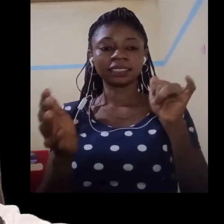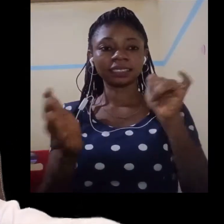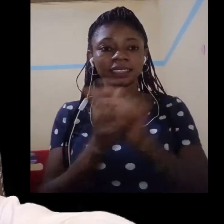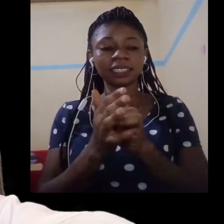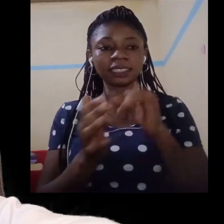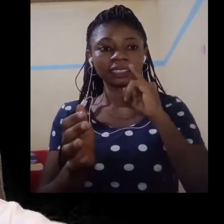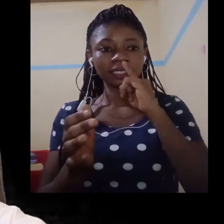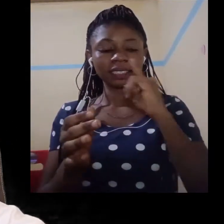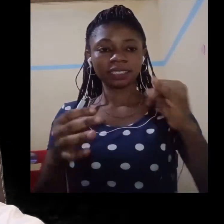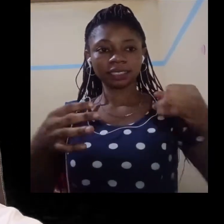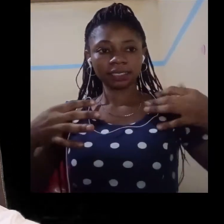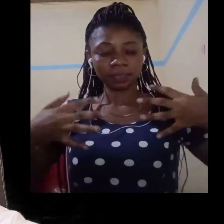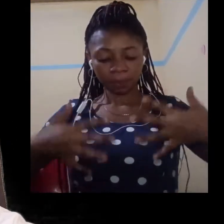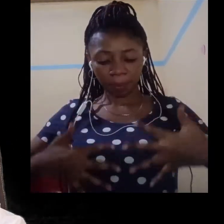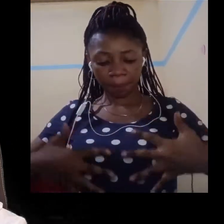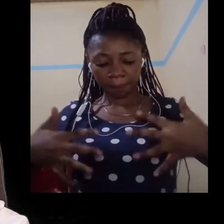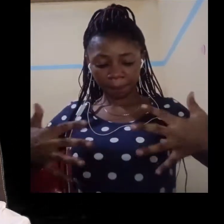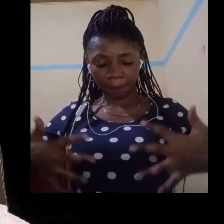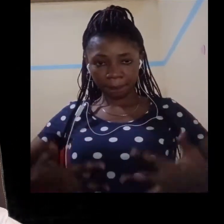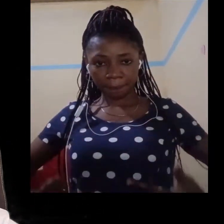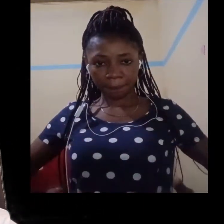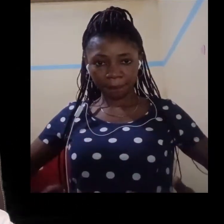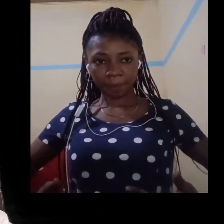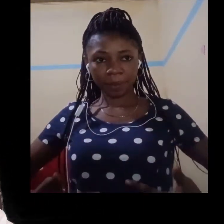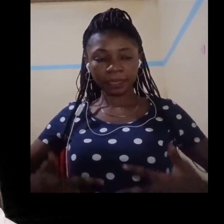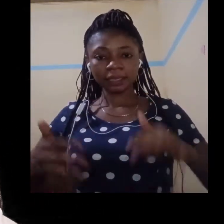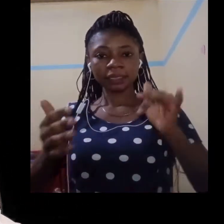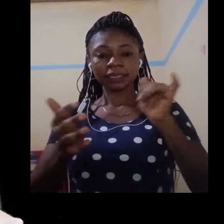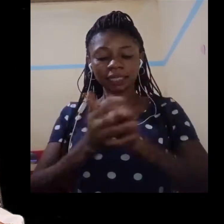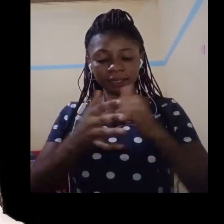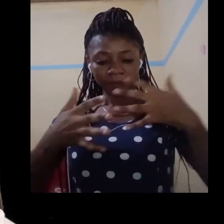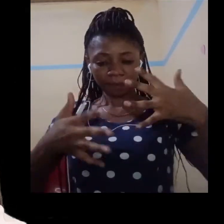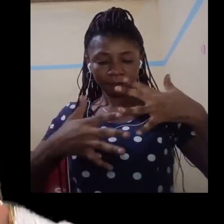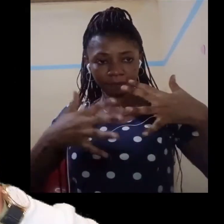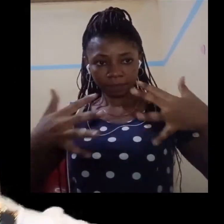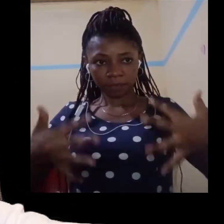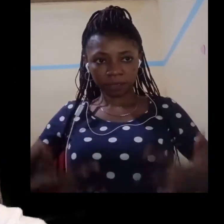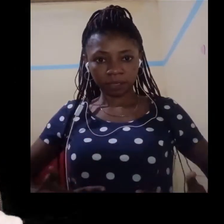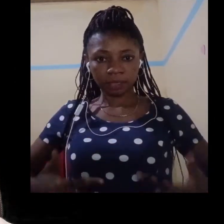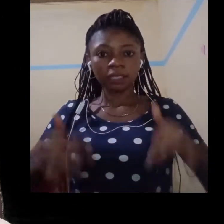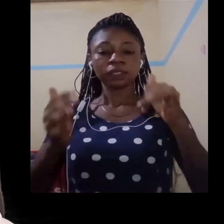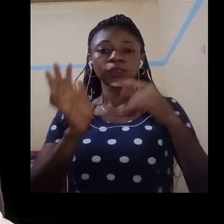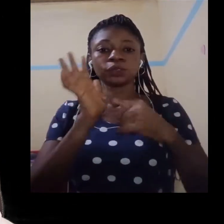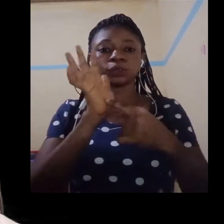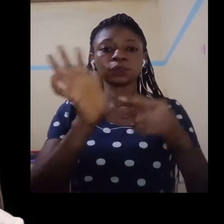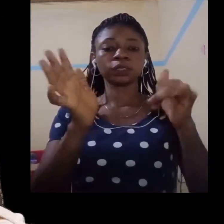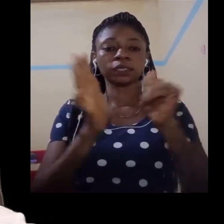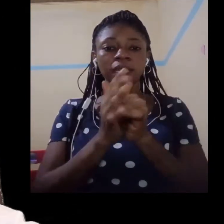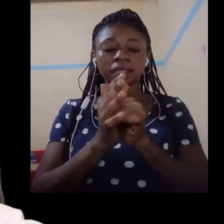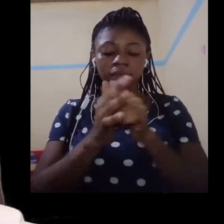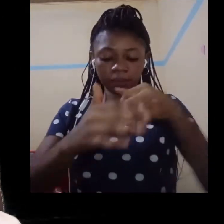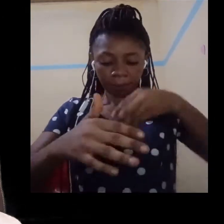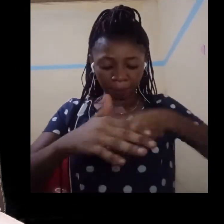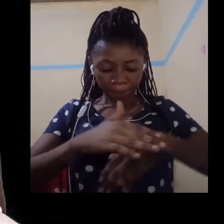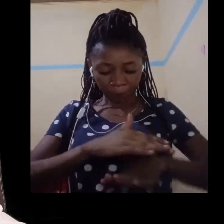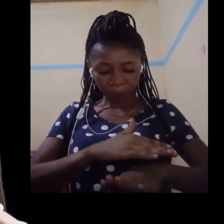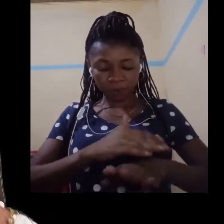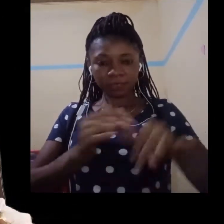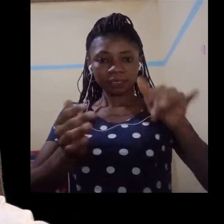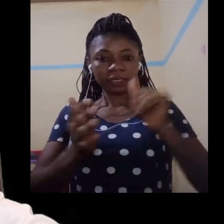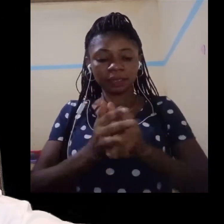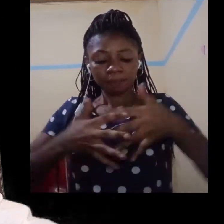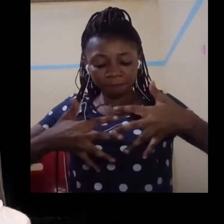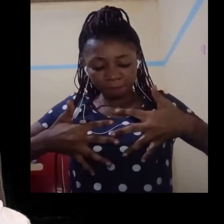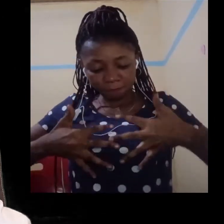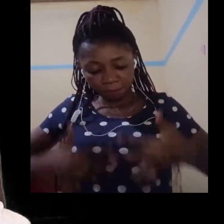she demonstrated in her signing the act of giving birth in the language, the act